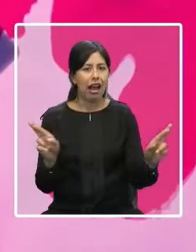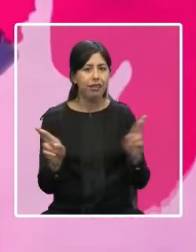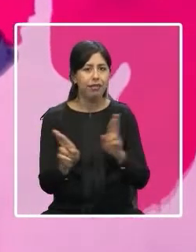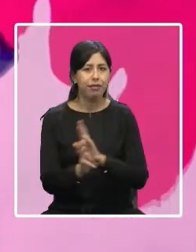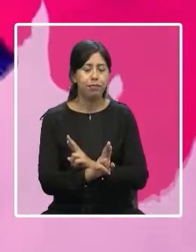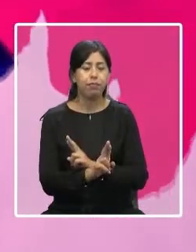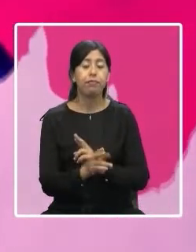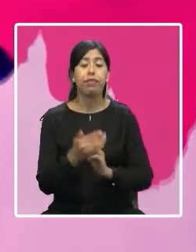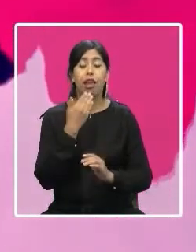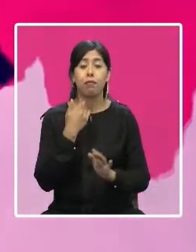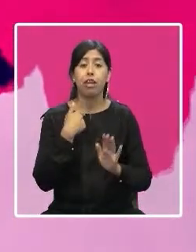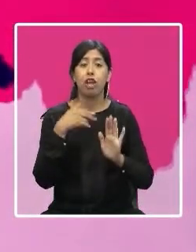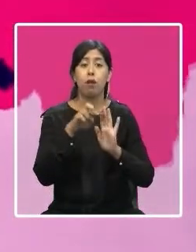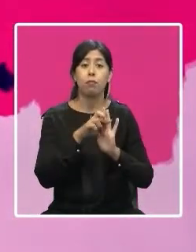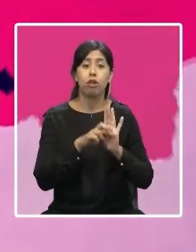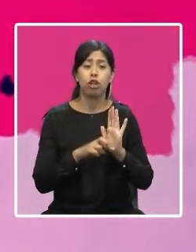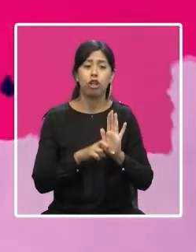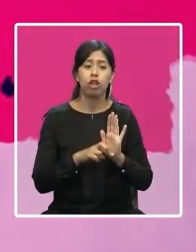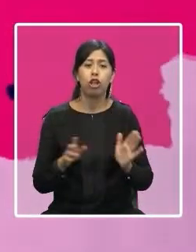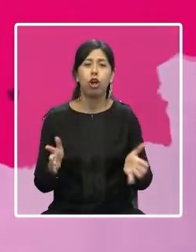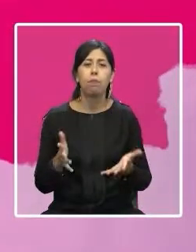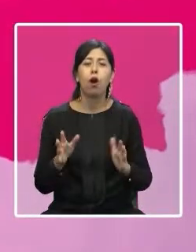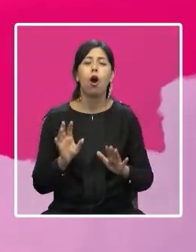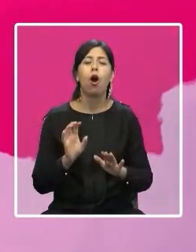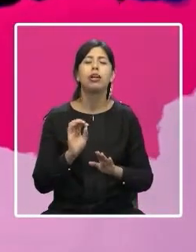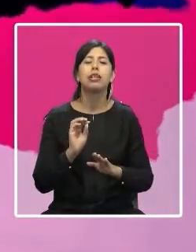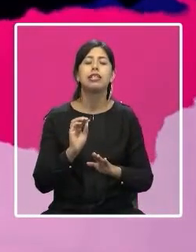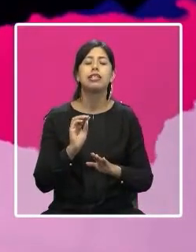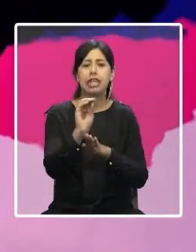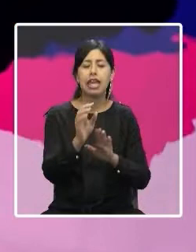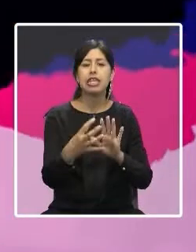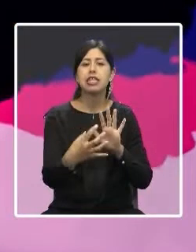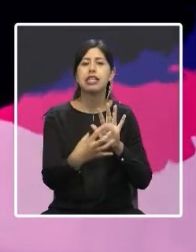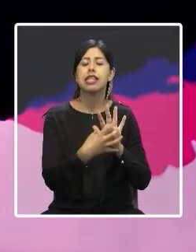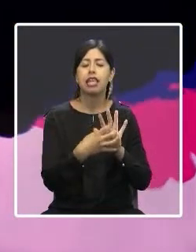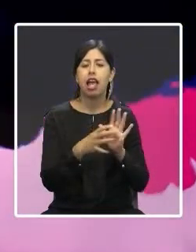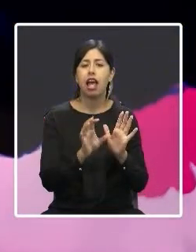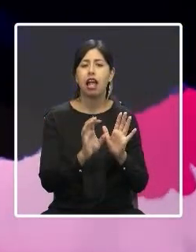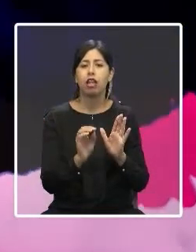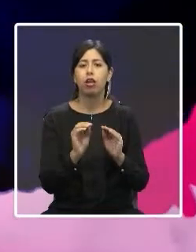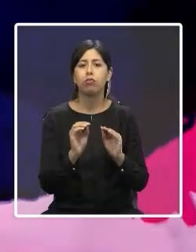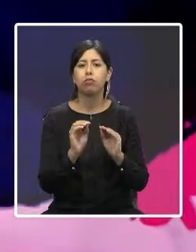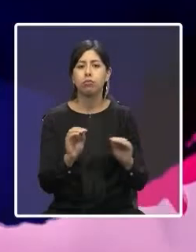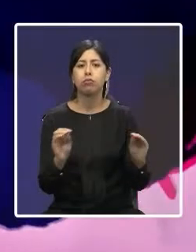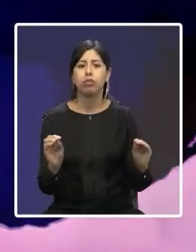because these voice assistant social robots are used to